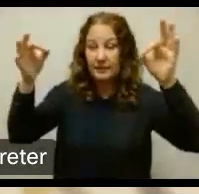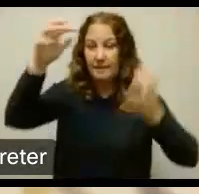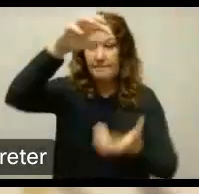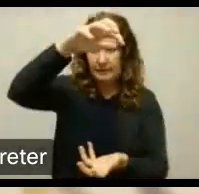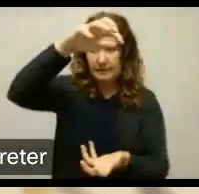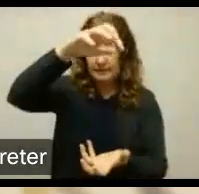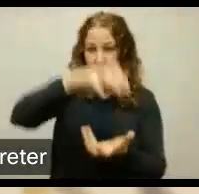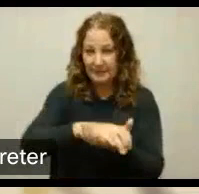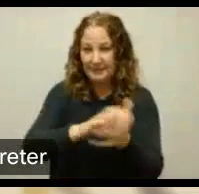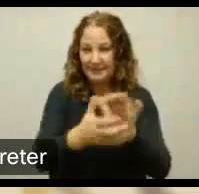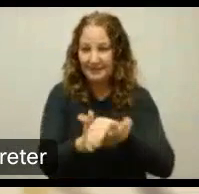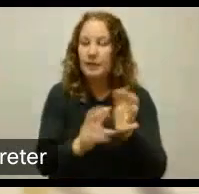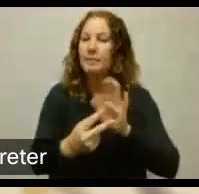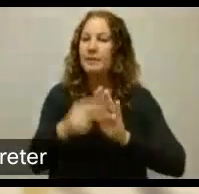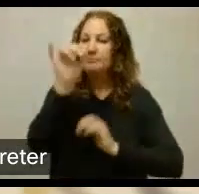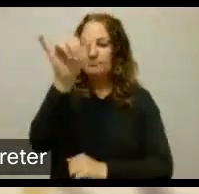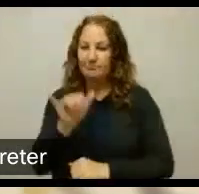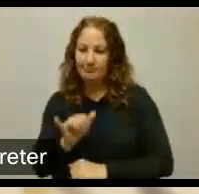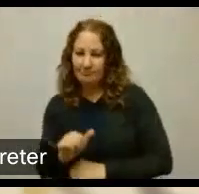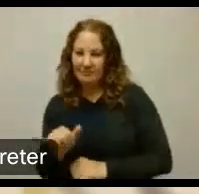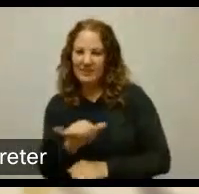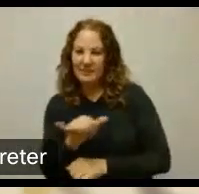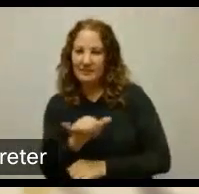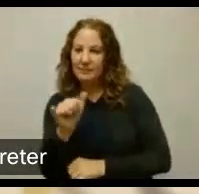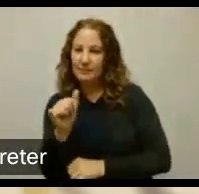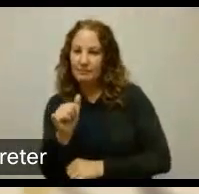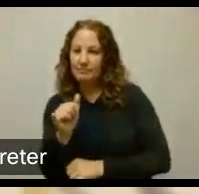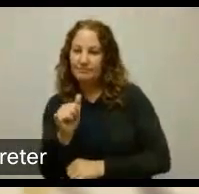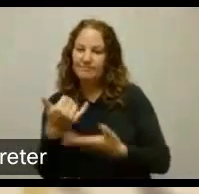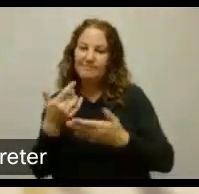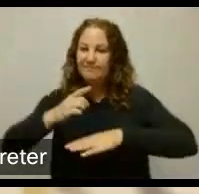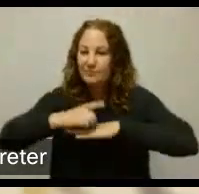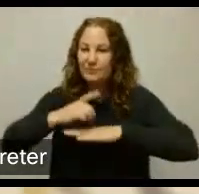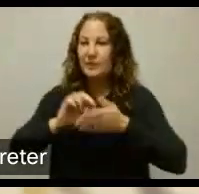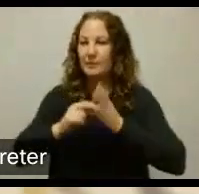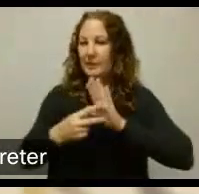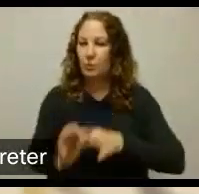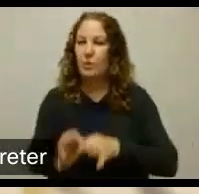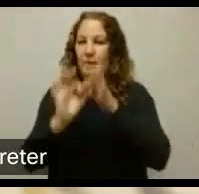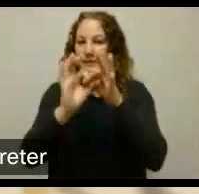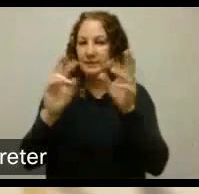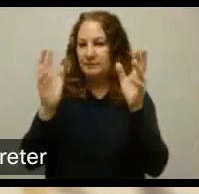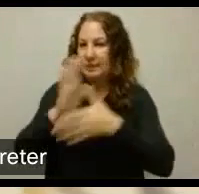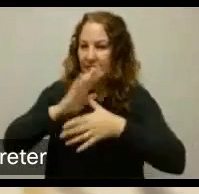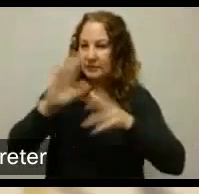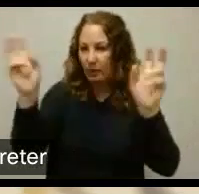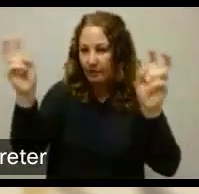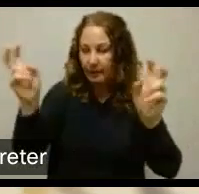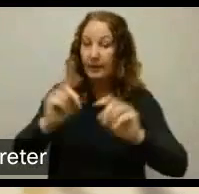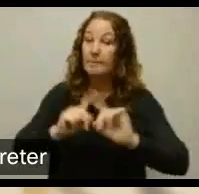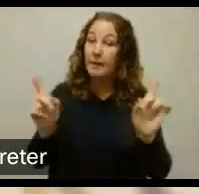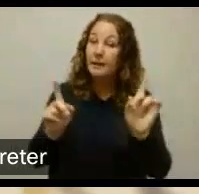they have similar jobs in that they both relate back to the main topic, but the topic